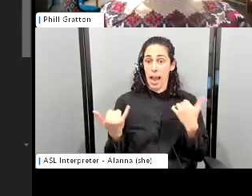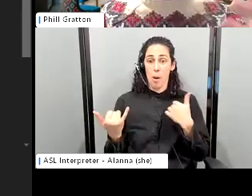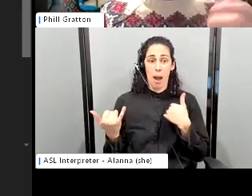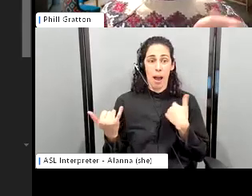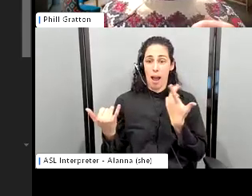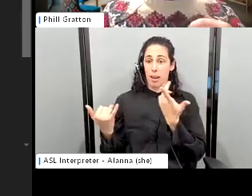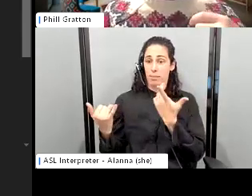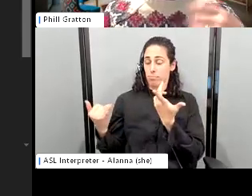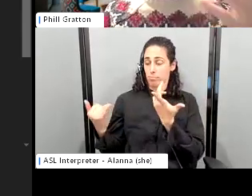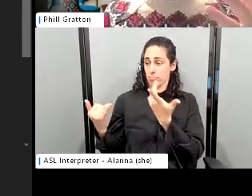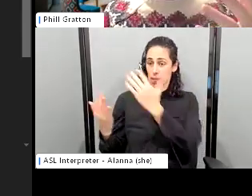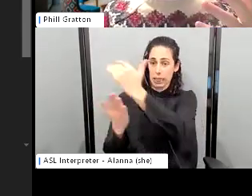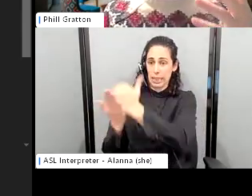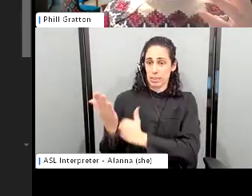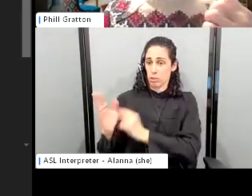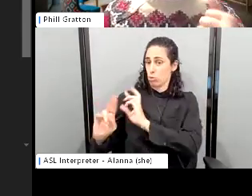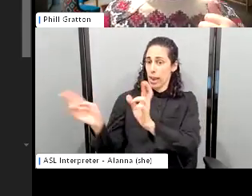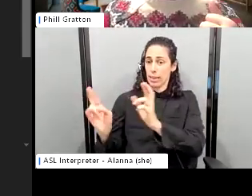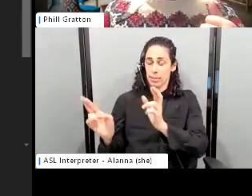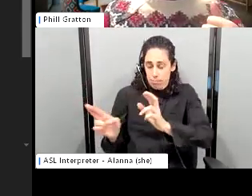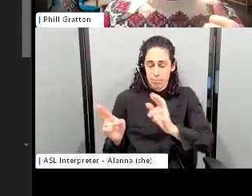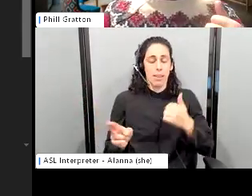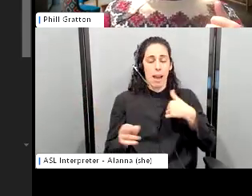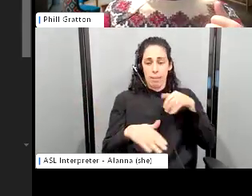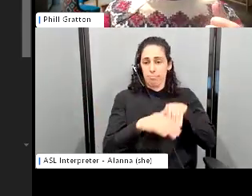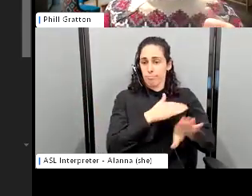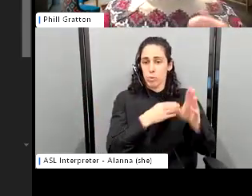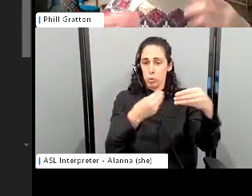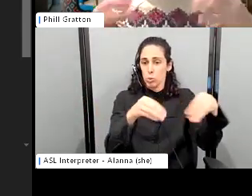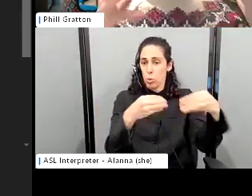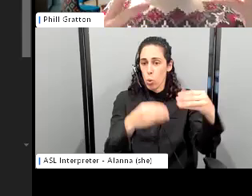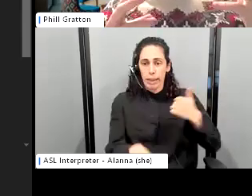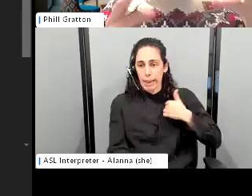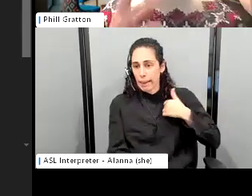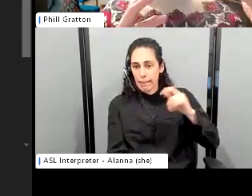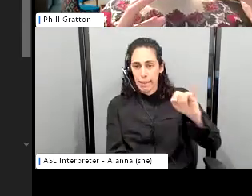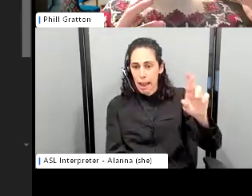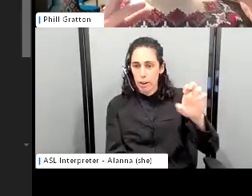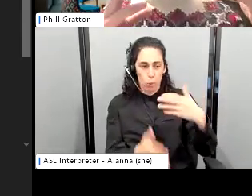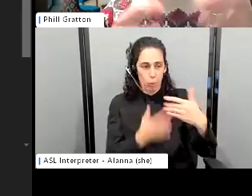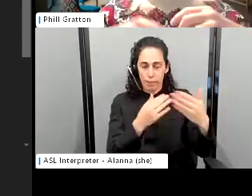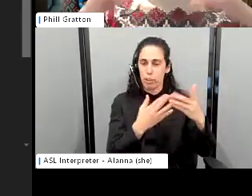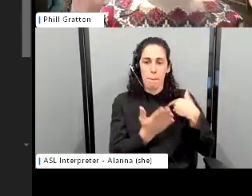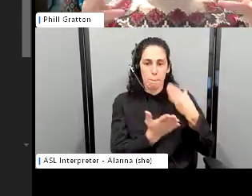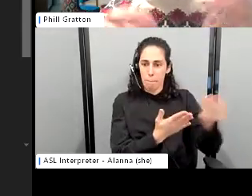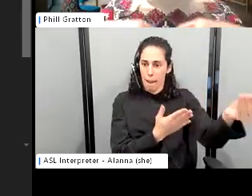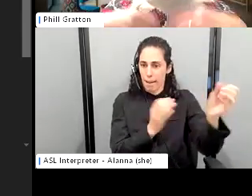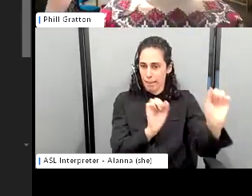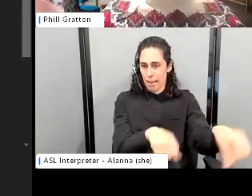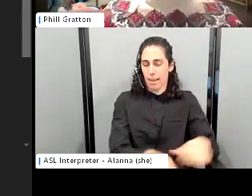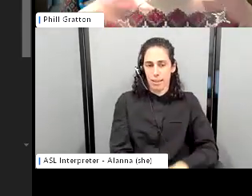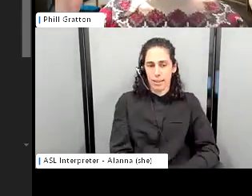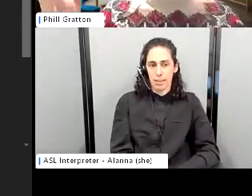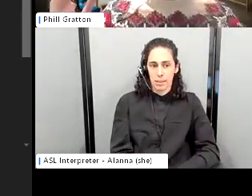some gardening center and buy the seed that I need to make this happen. So these lists were generated using information that